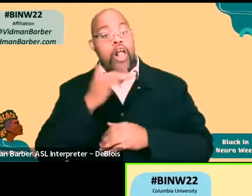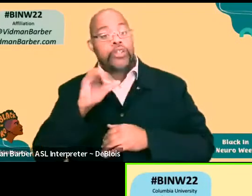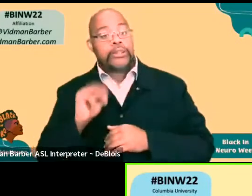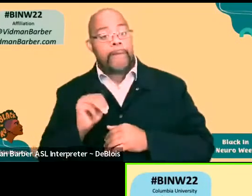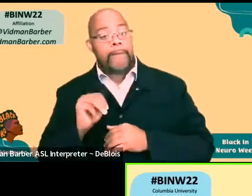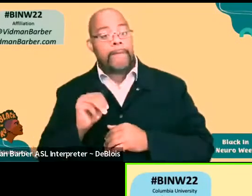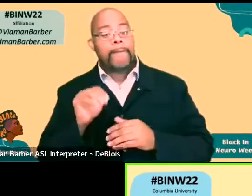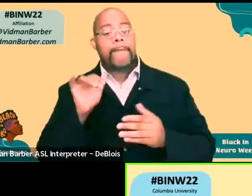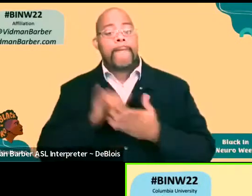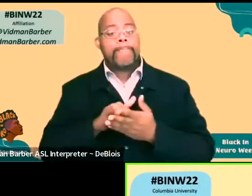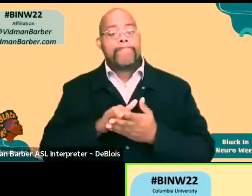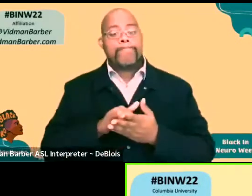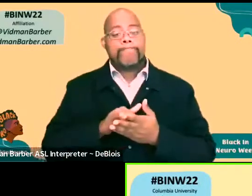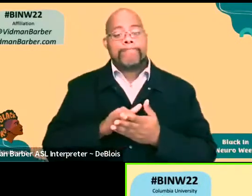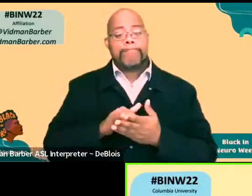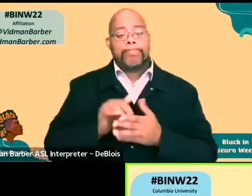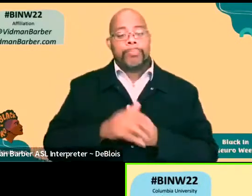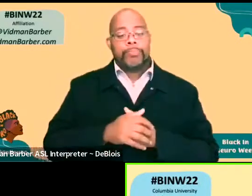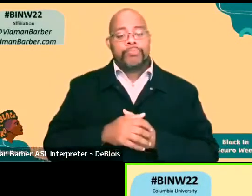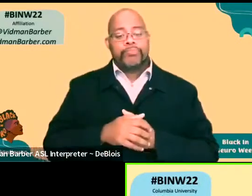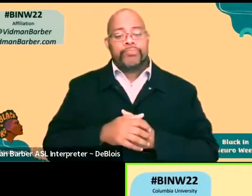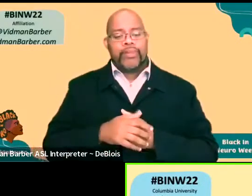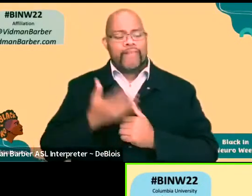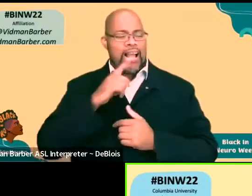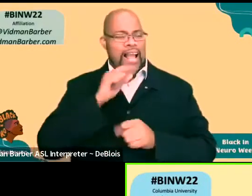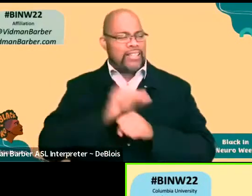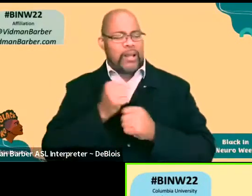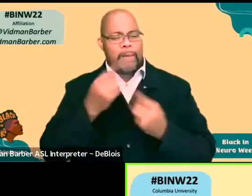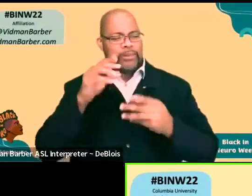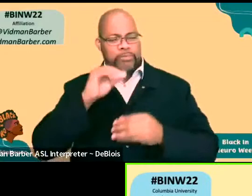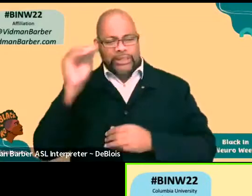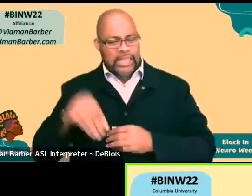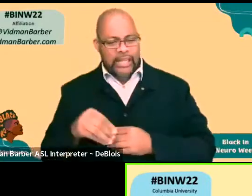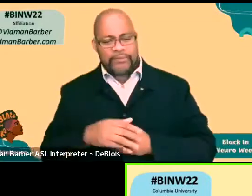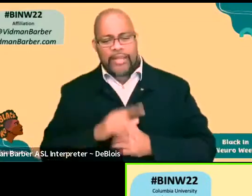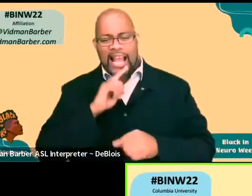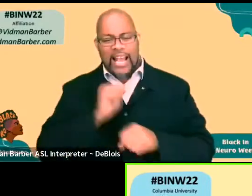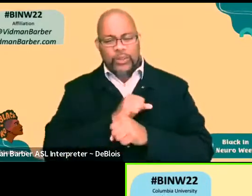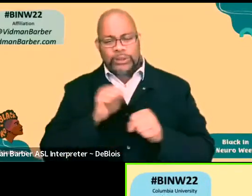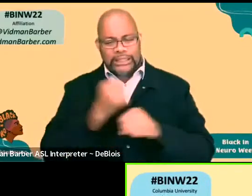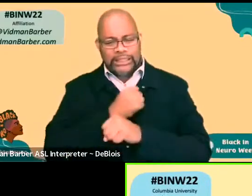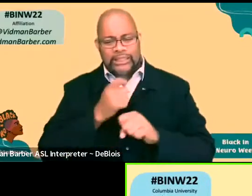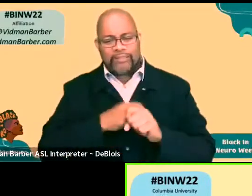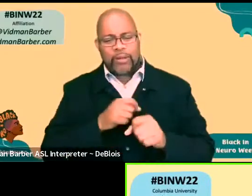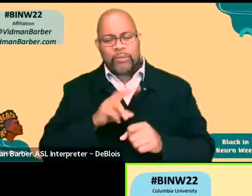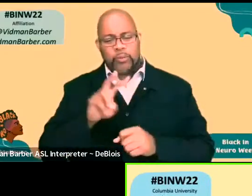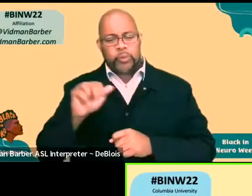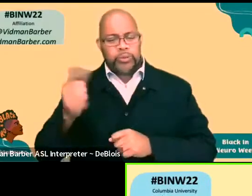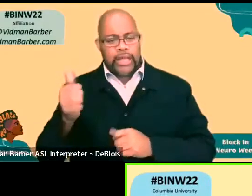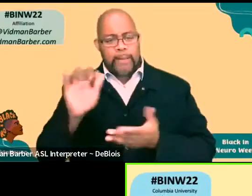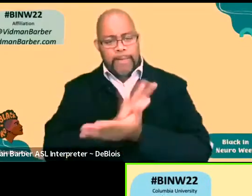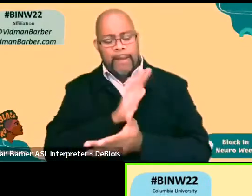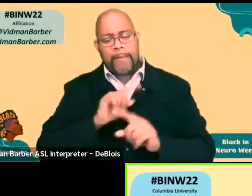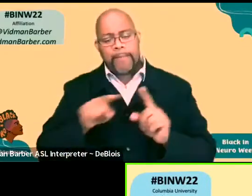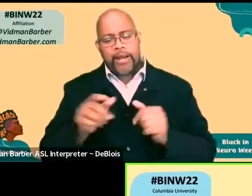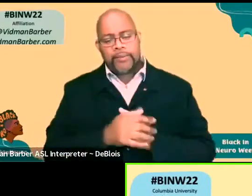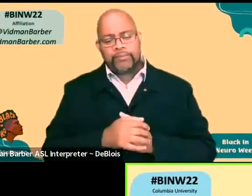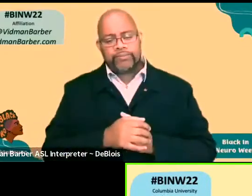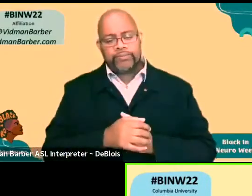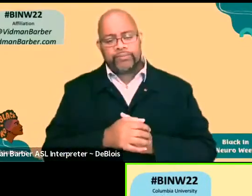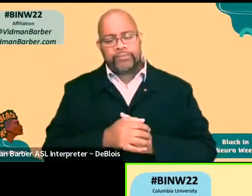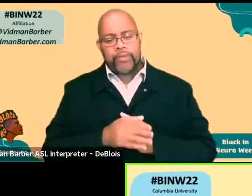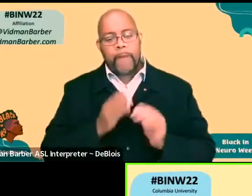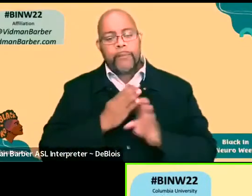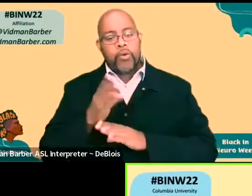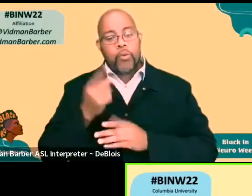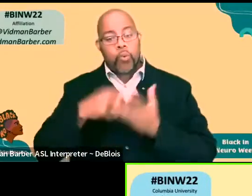just 90 or so percent, or I forgot the actual statistics. It's from the 2010 paper, but majority